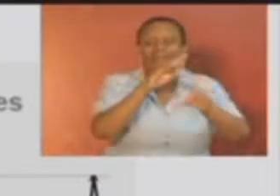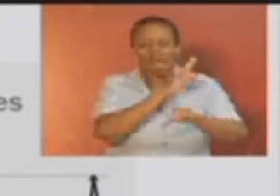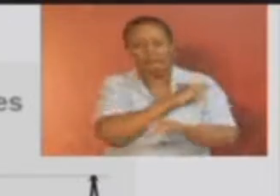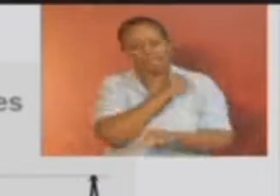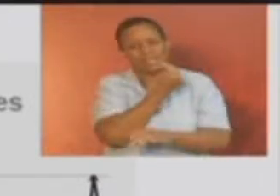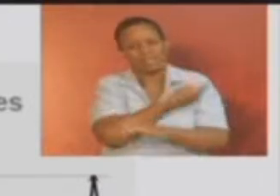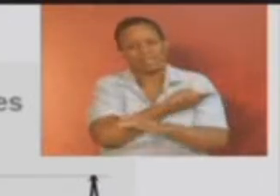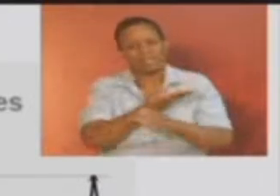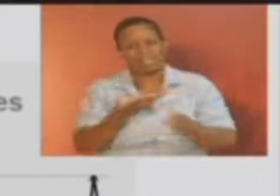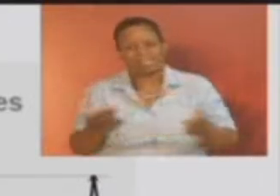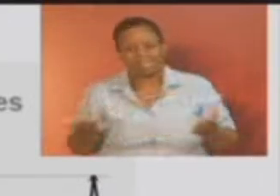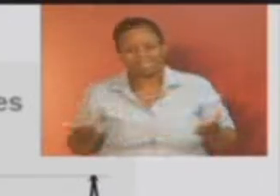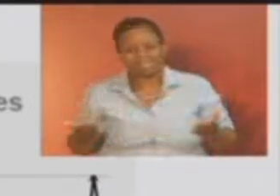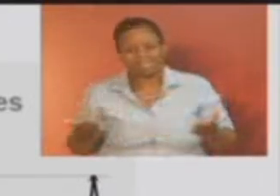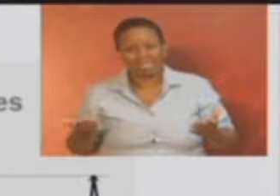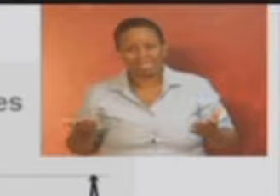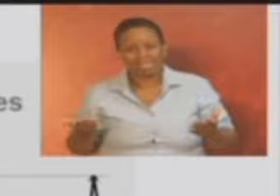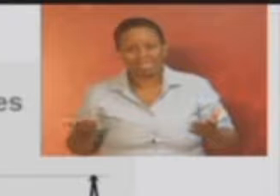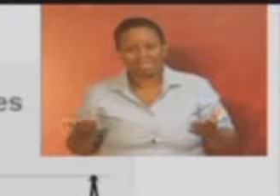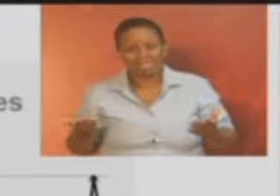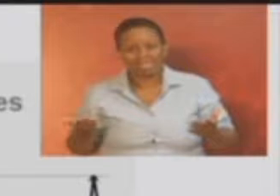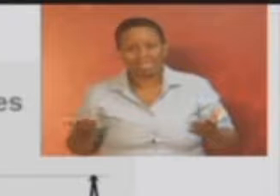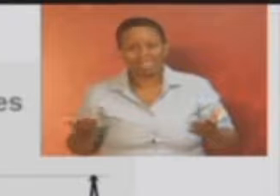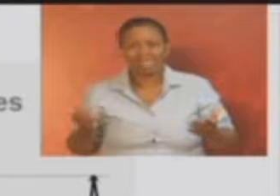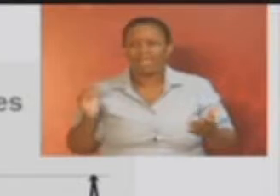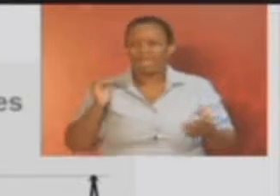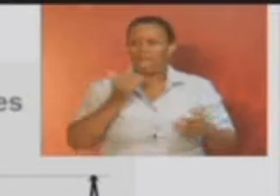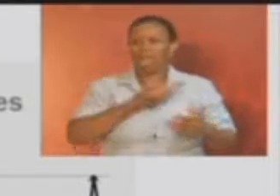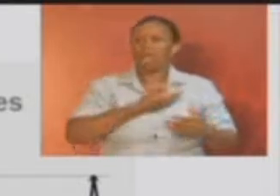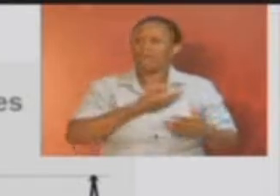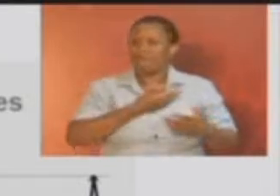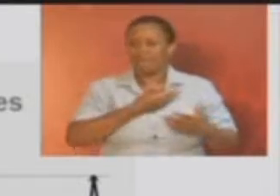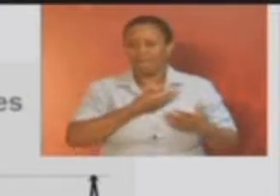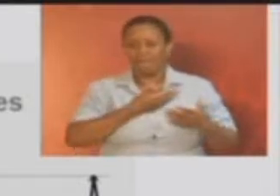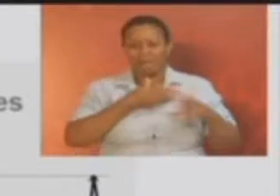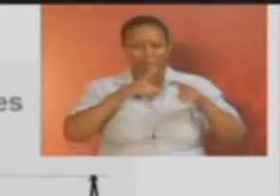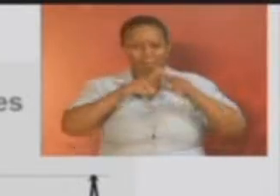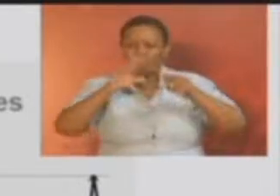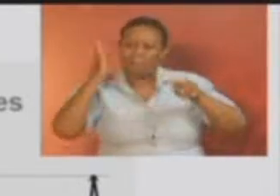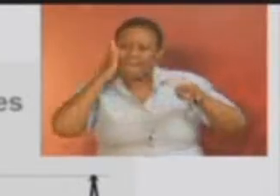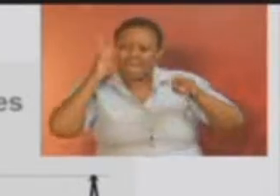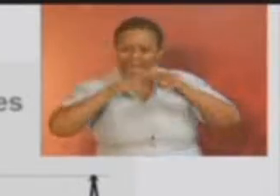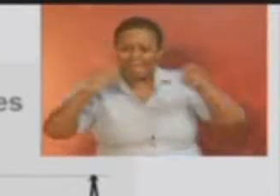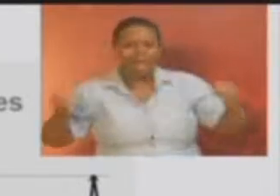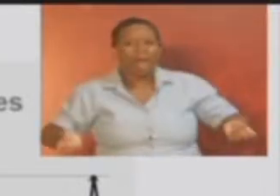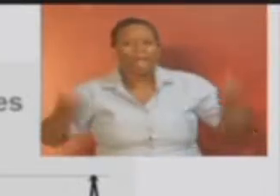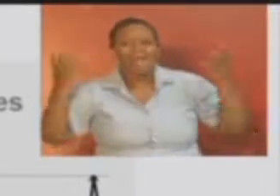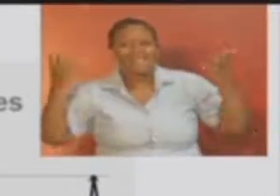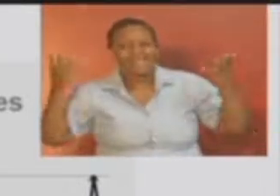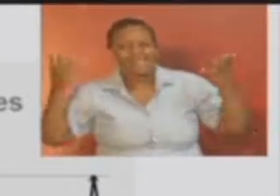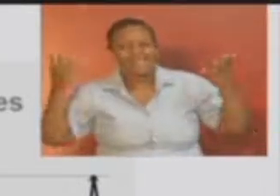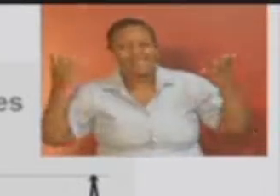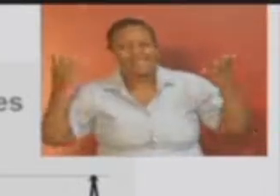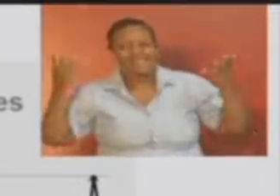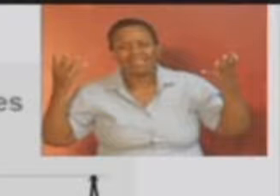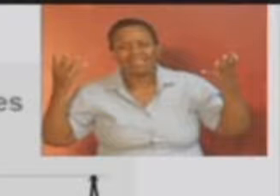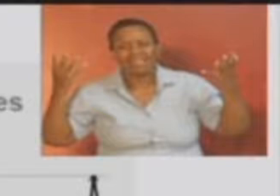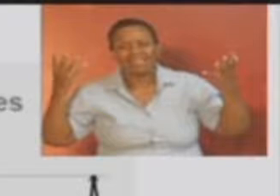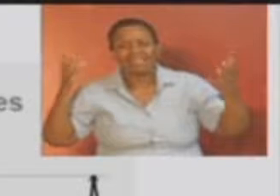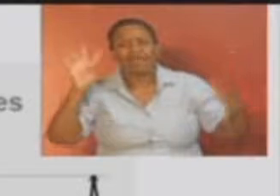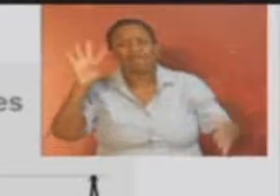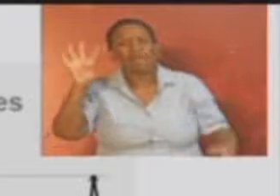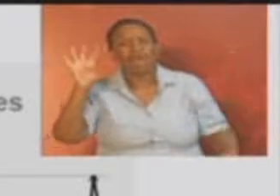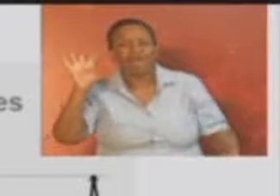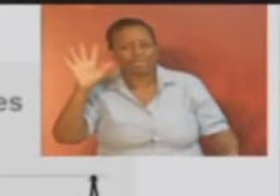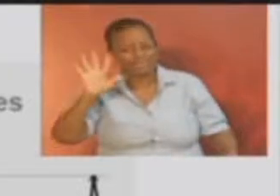with a total capacity of 436. I'm hoping that everyone is identifying and recognizing the